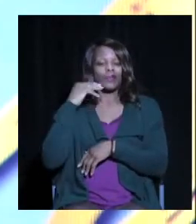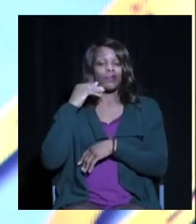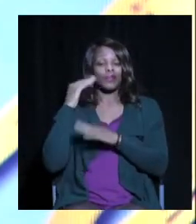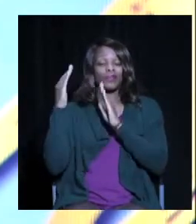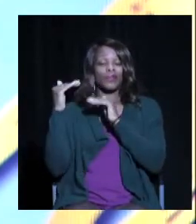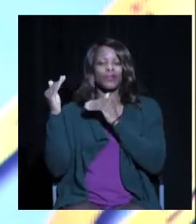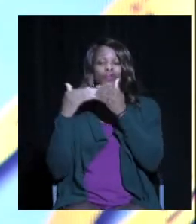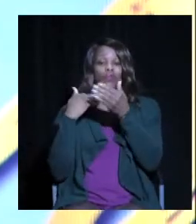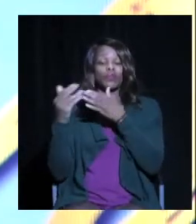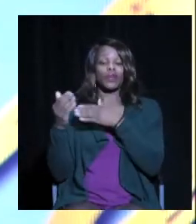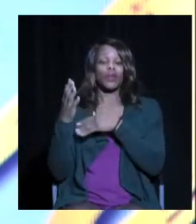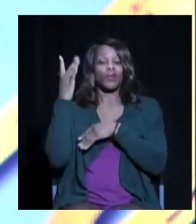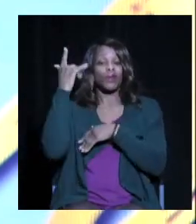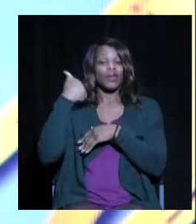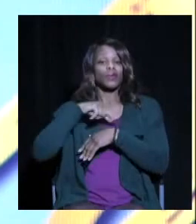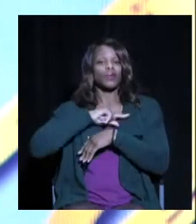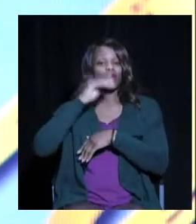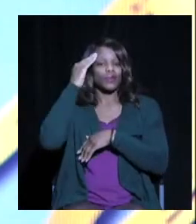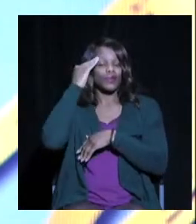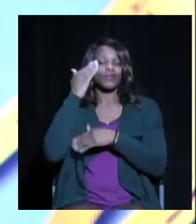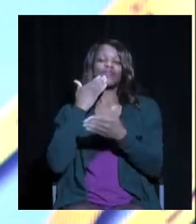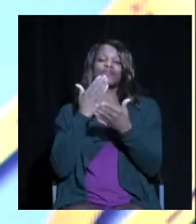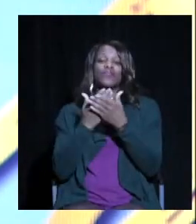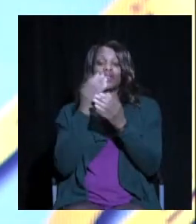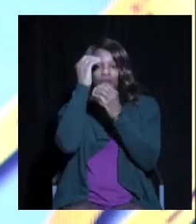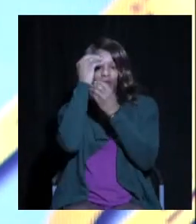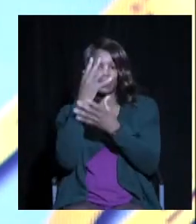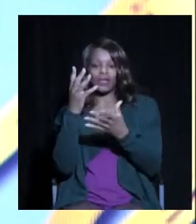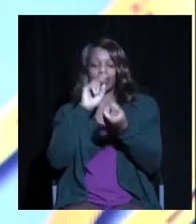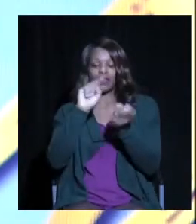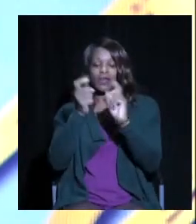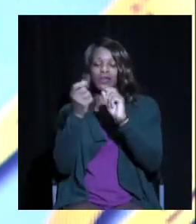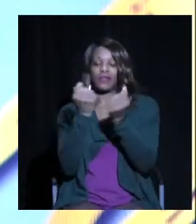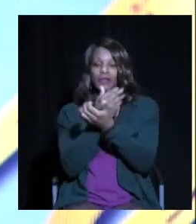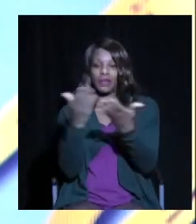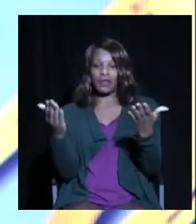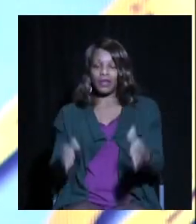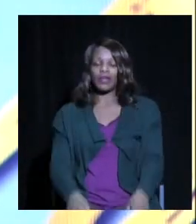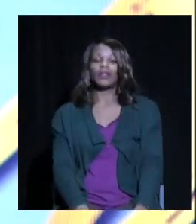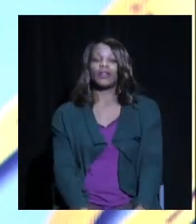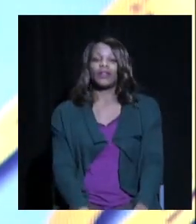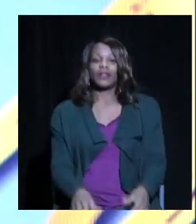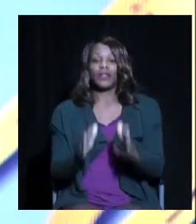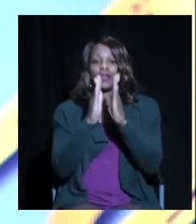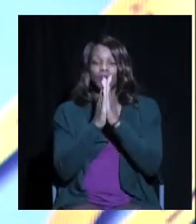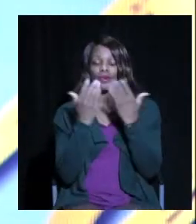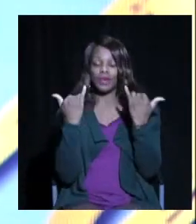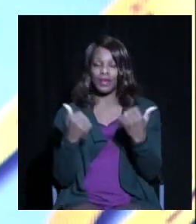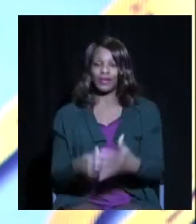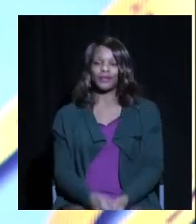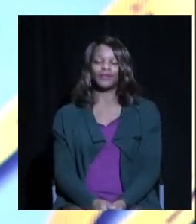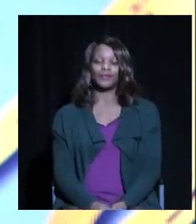of this because I know the good news that changes everything. Let me pray.